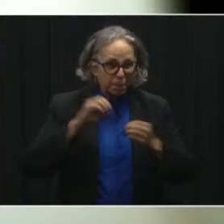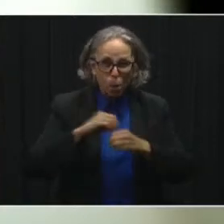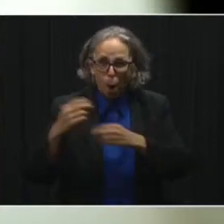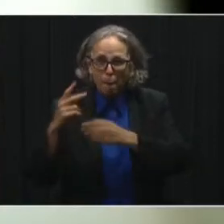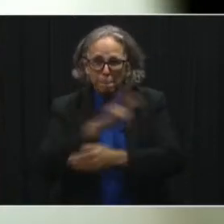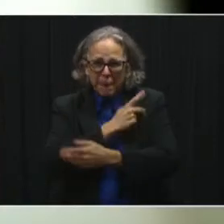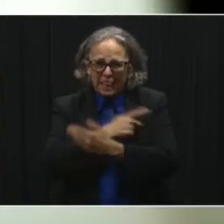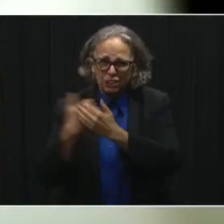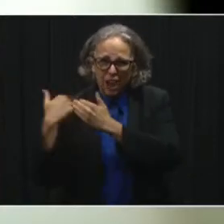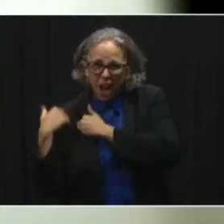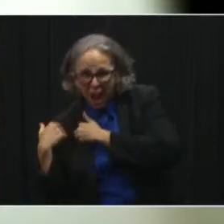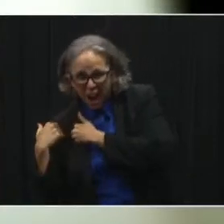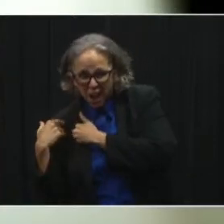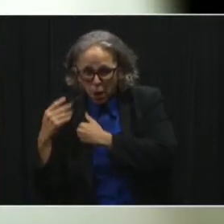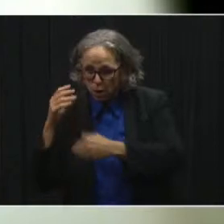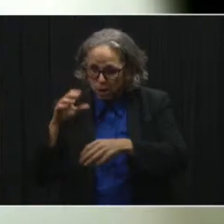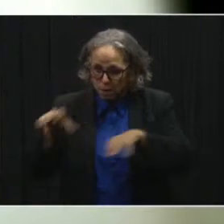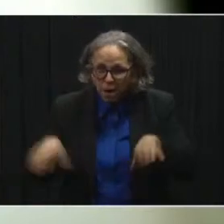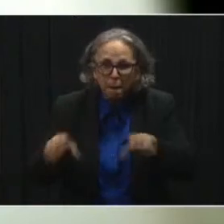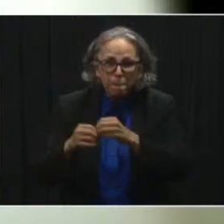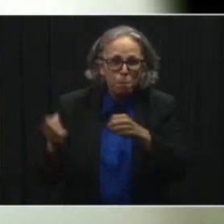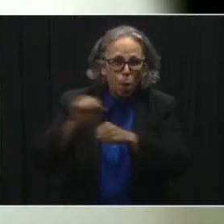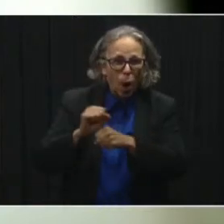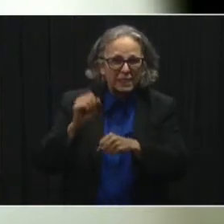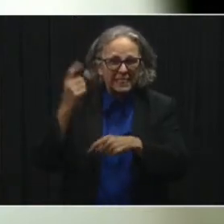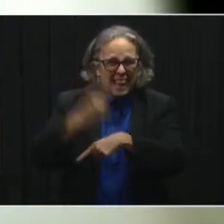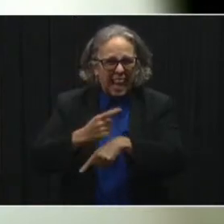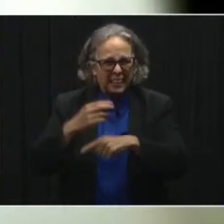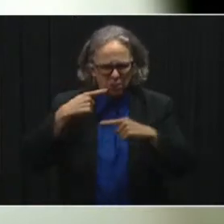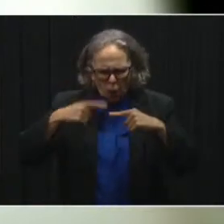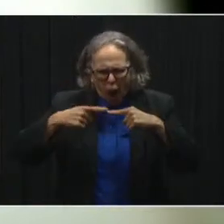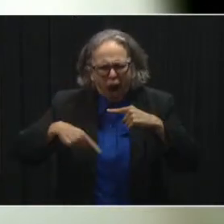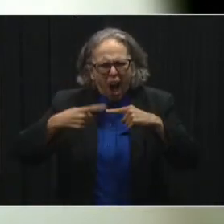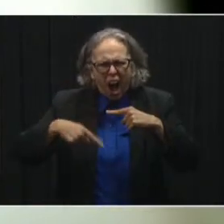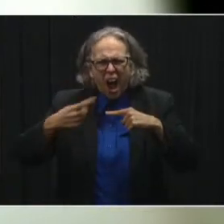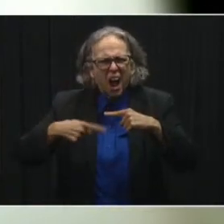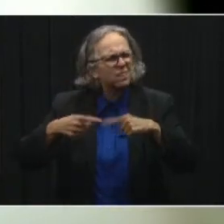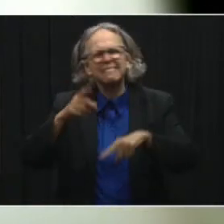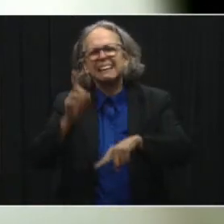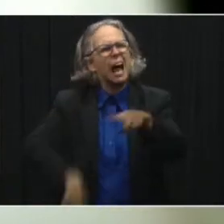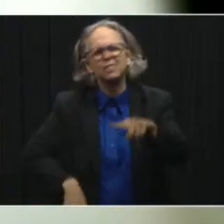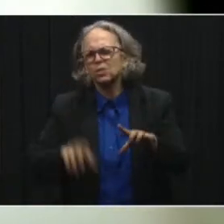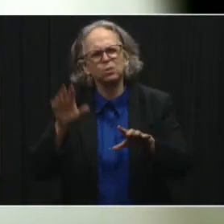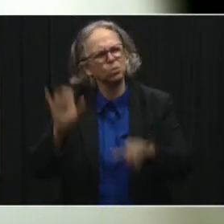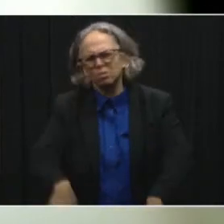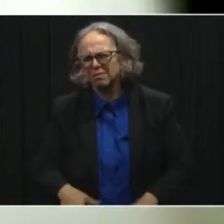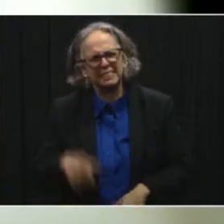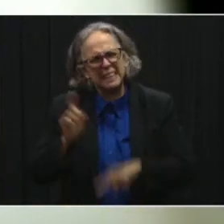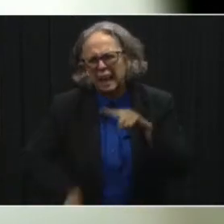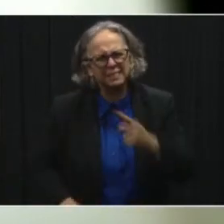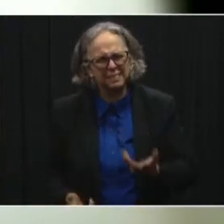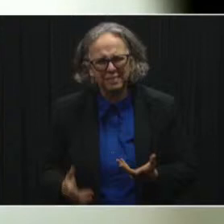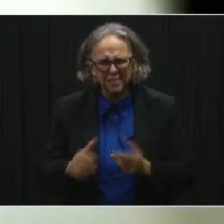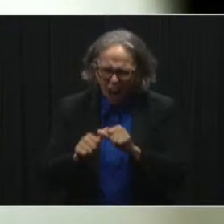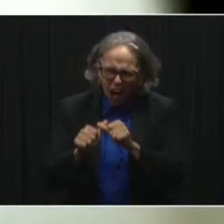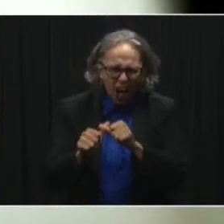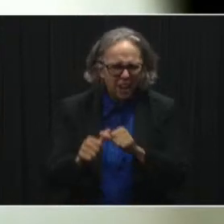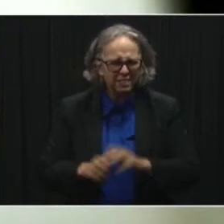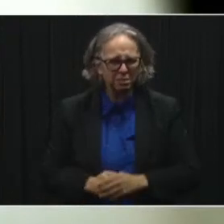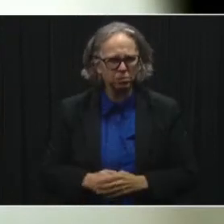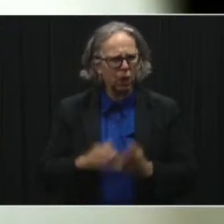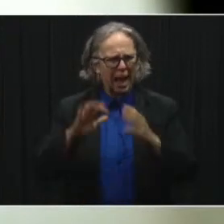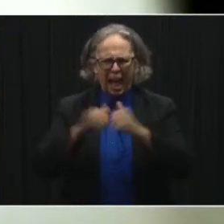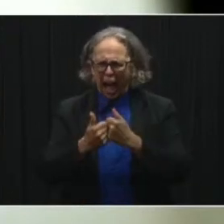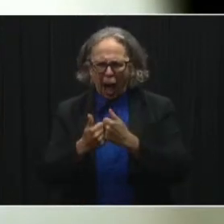cycle that we cannot continue. And the answer here, again, is prevention. And that lies within